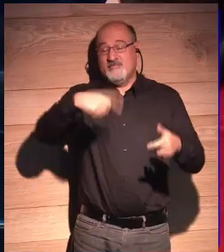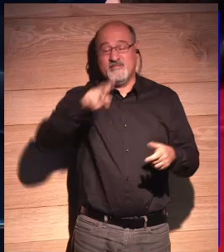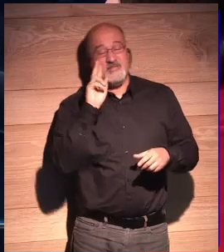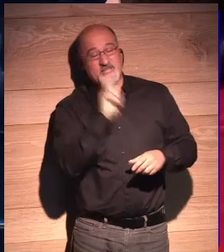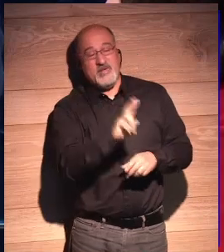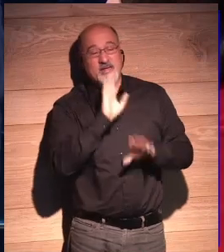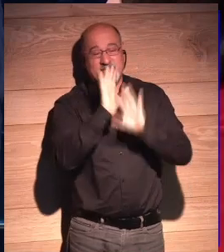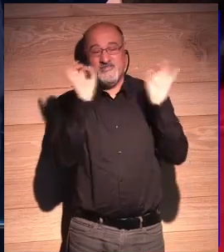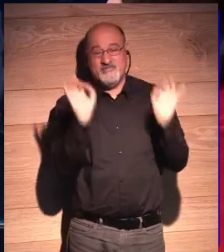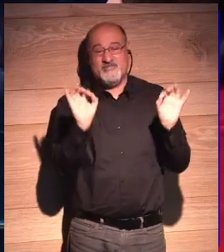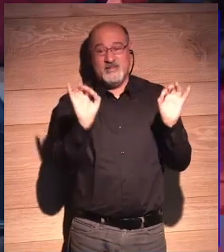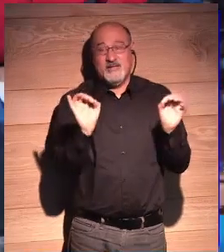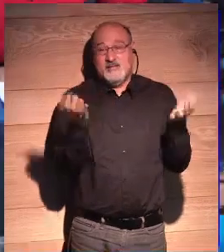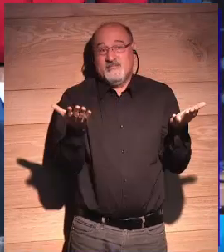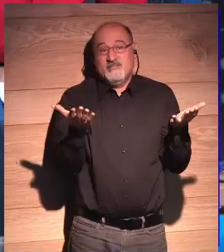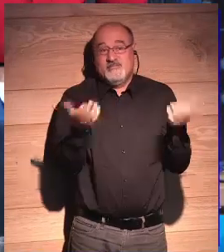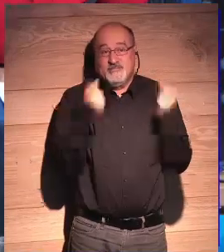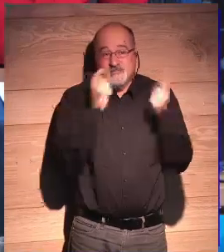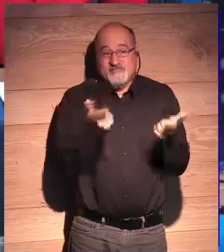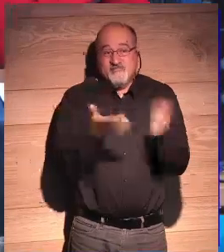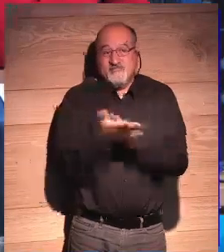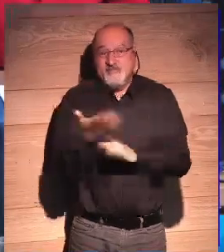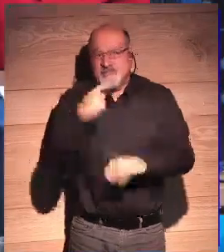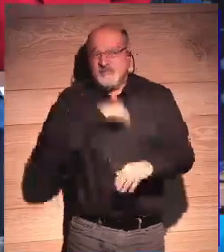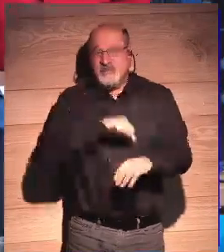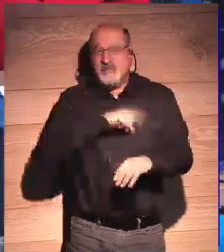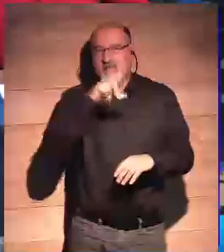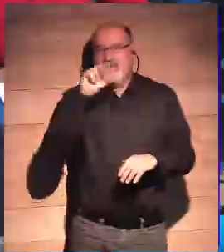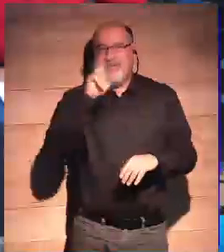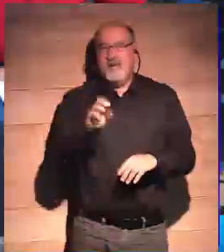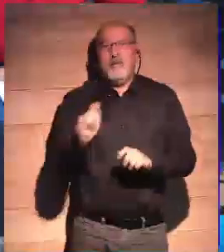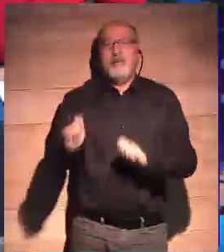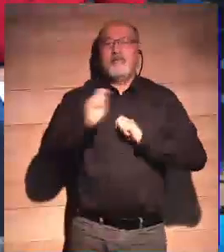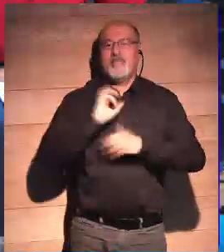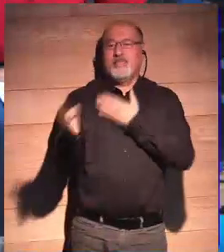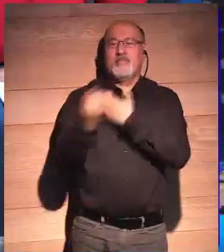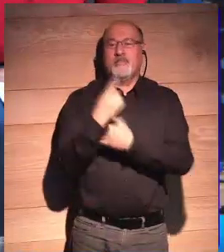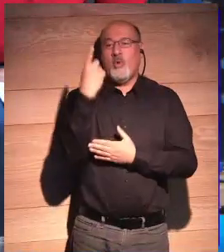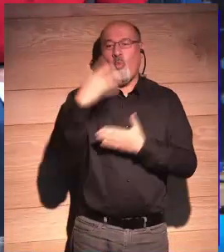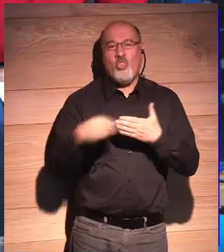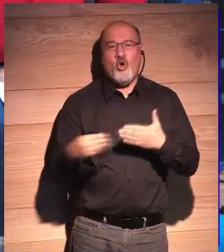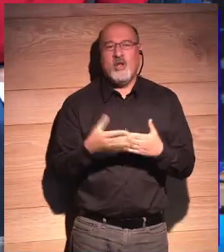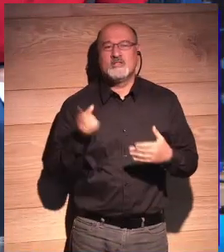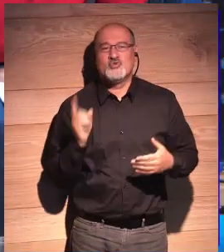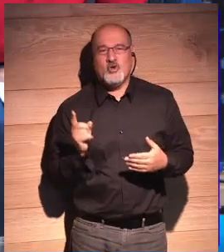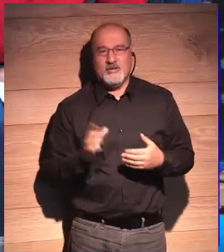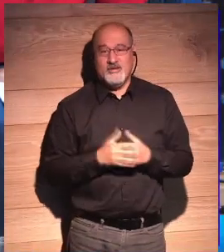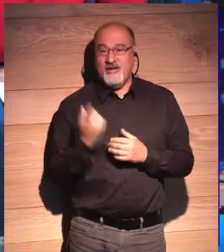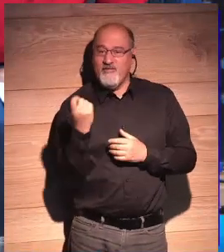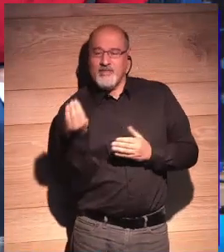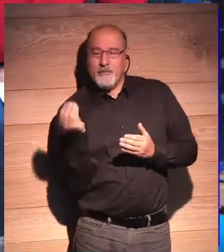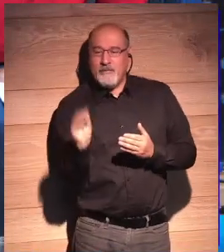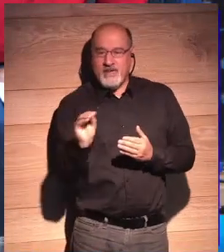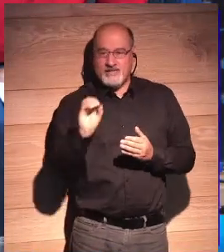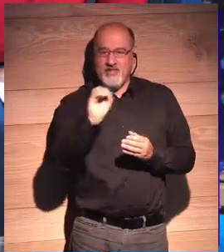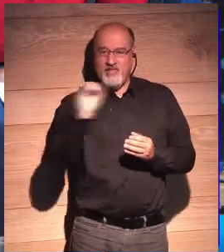were $100, so they would send me $1. Oh, just missing the point for the comma. Okay, yeah. Sorry. And when they did